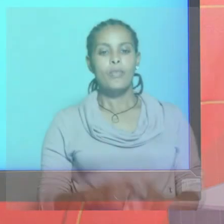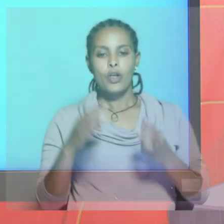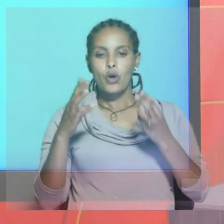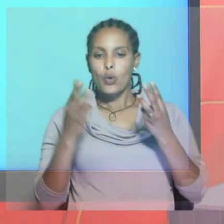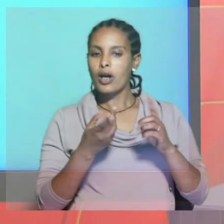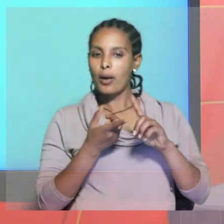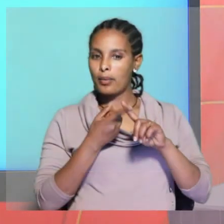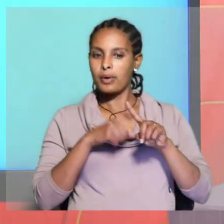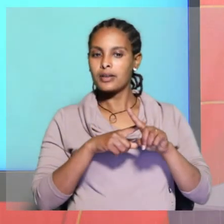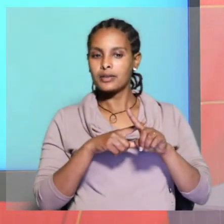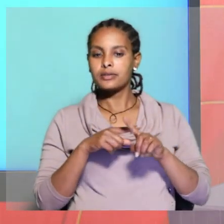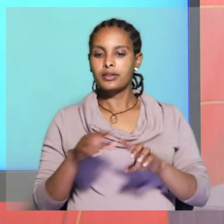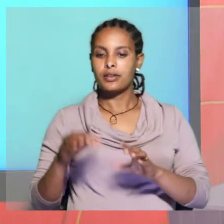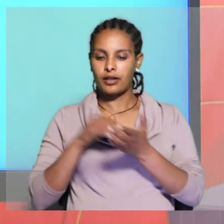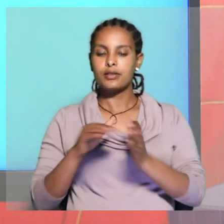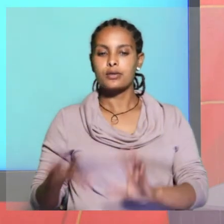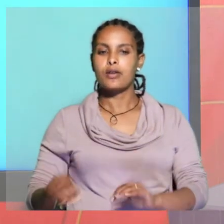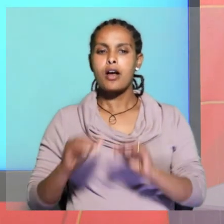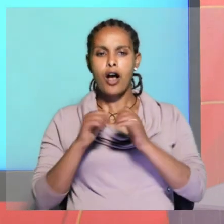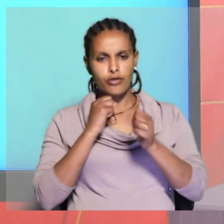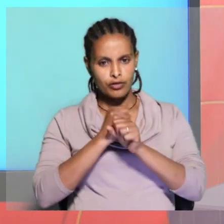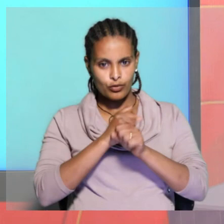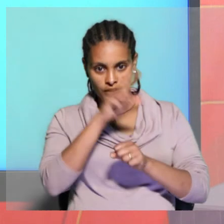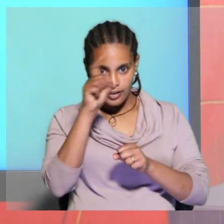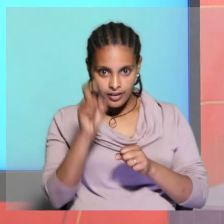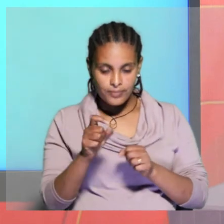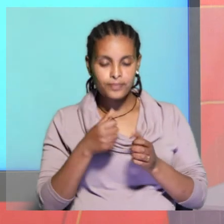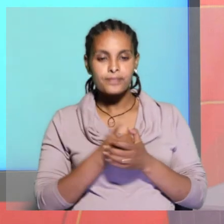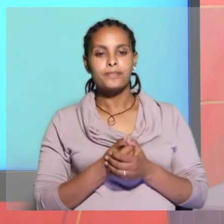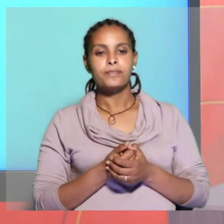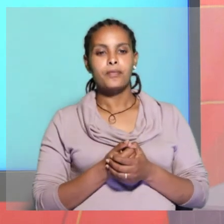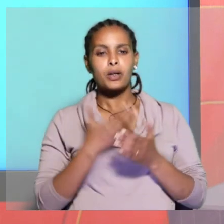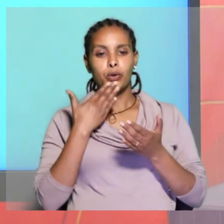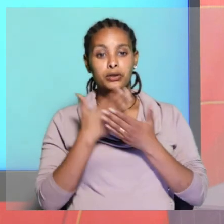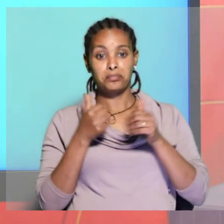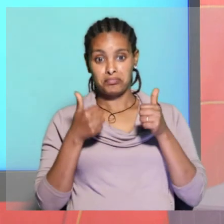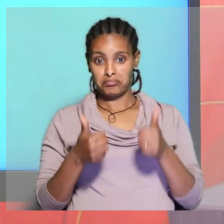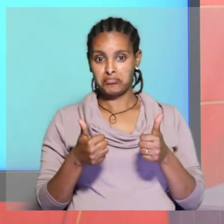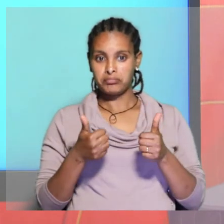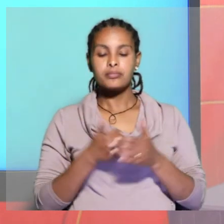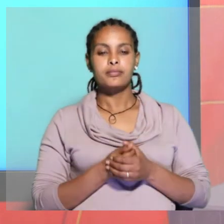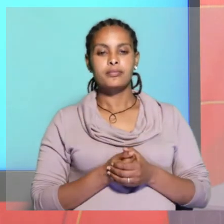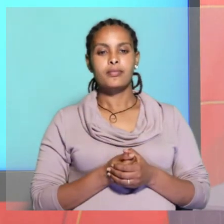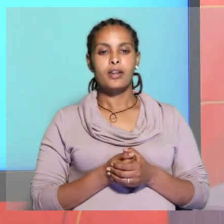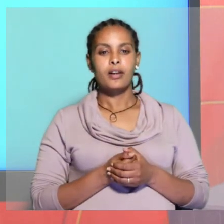Welcome back again, students. How did you do it? Good.